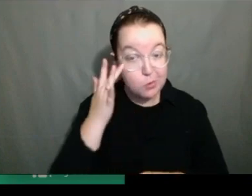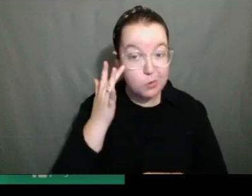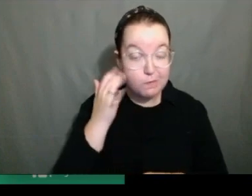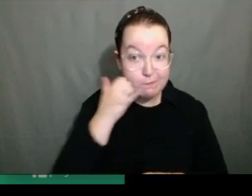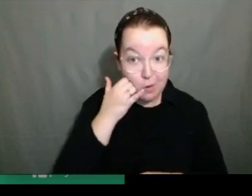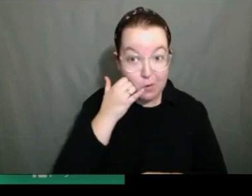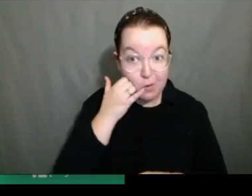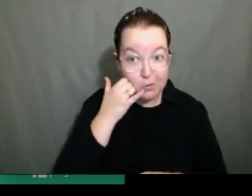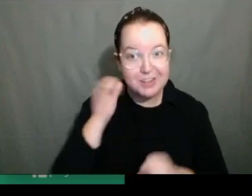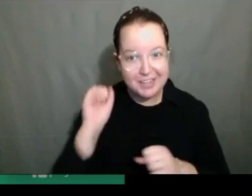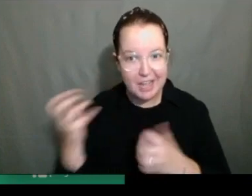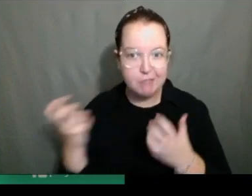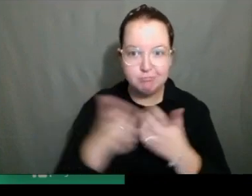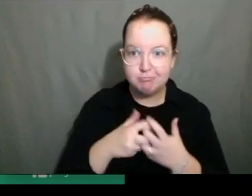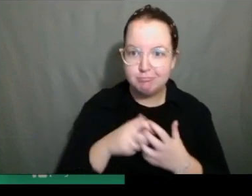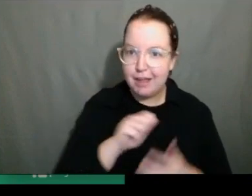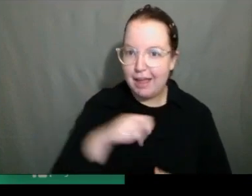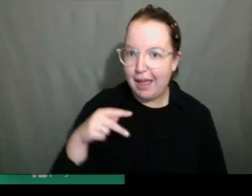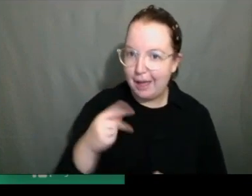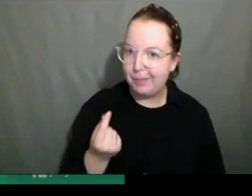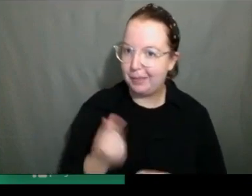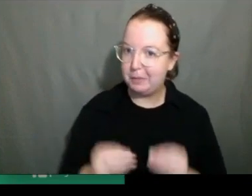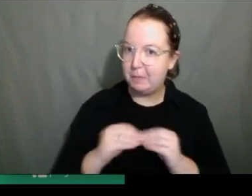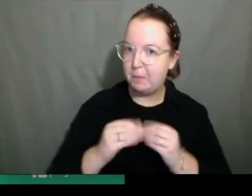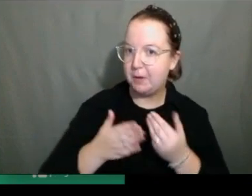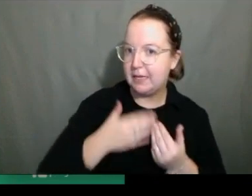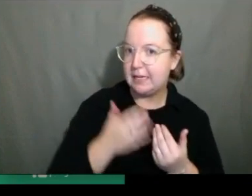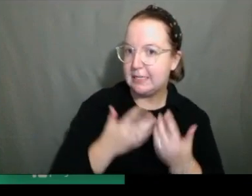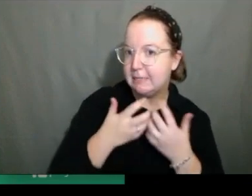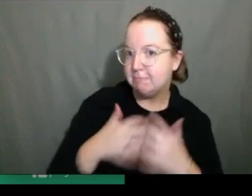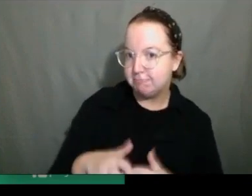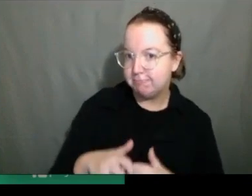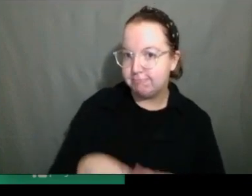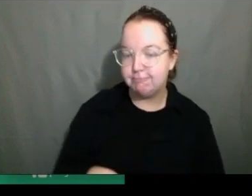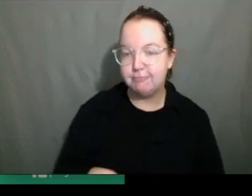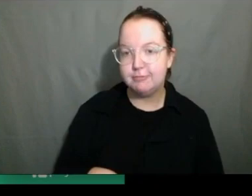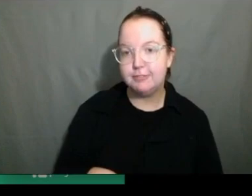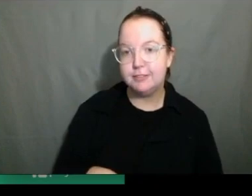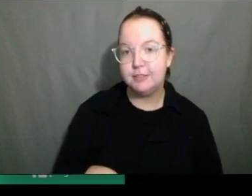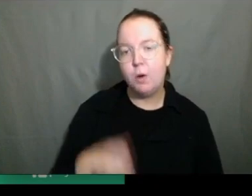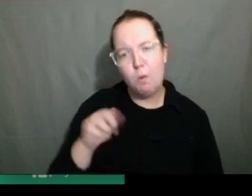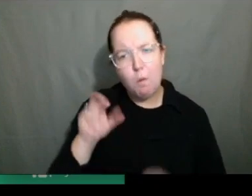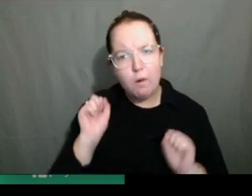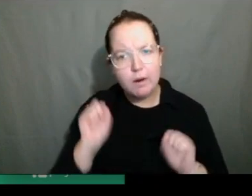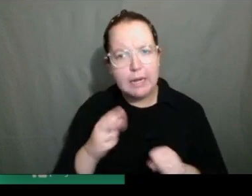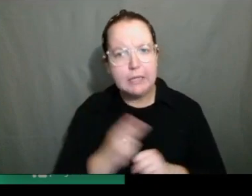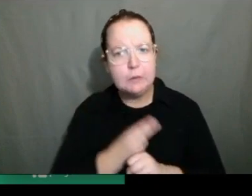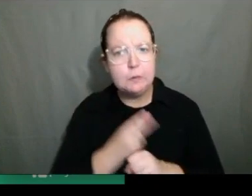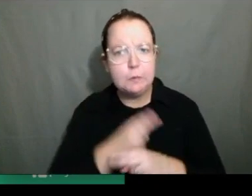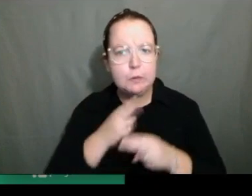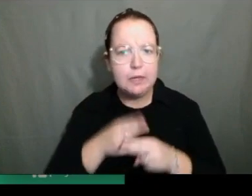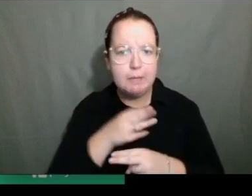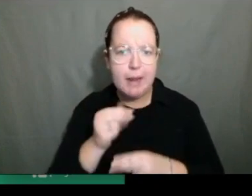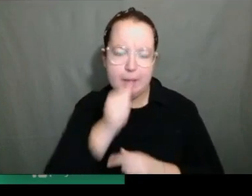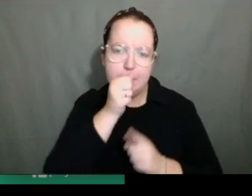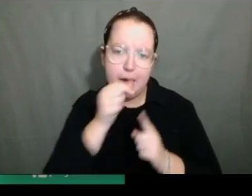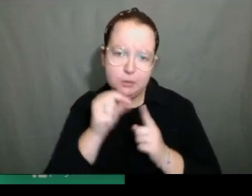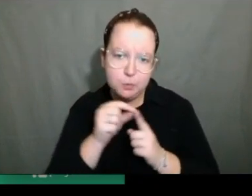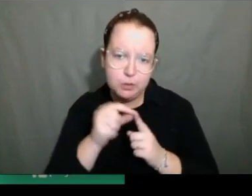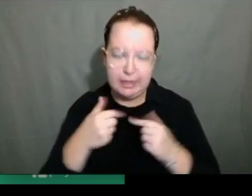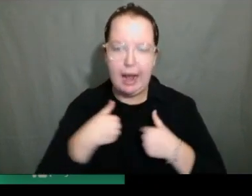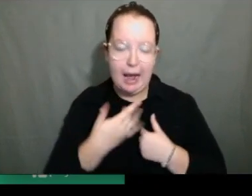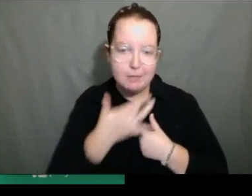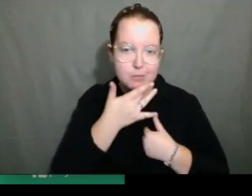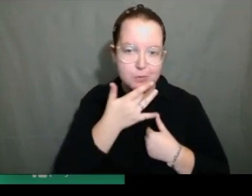also work with the app. So it just makes it a little bit faster than entering your username and password every time you want to log into the